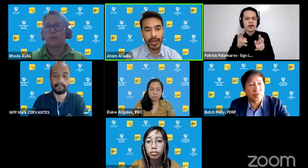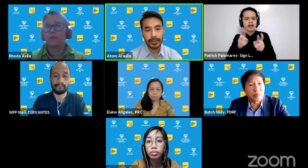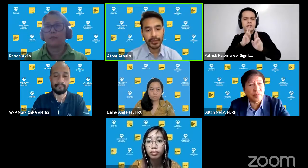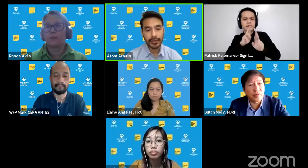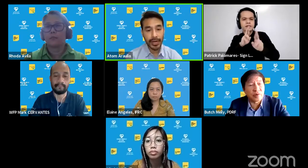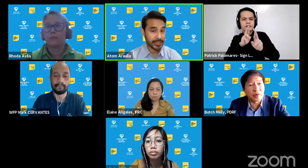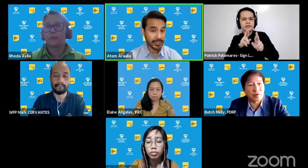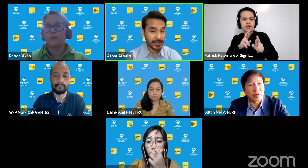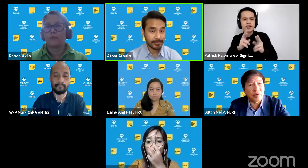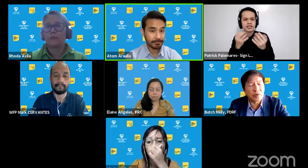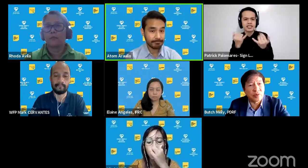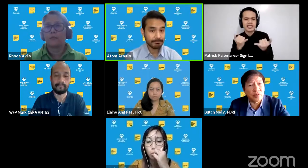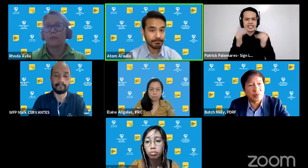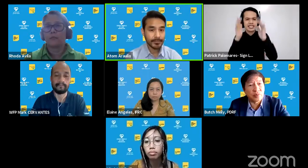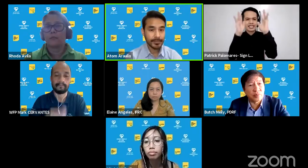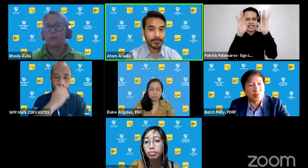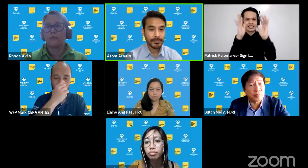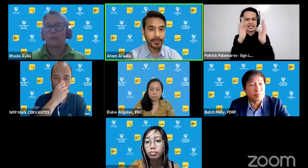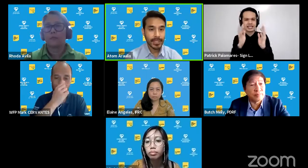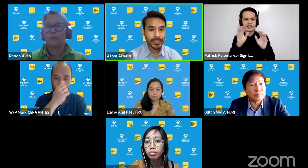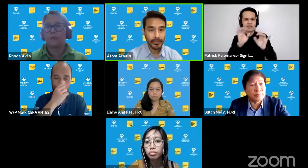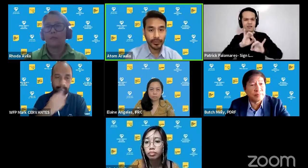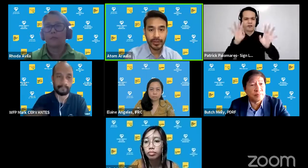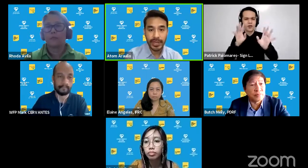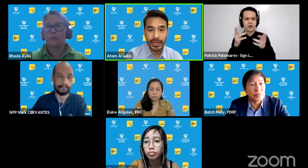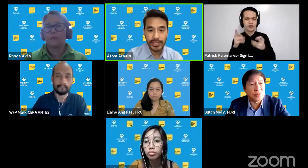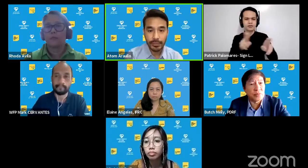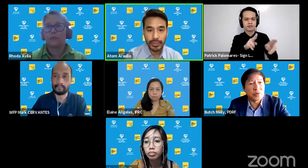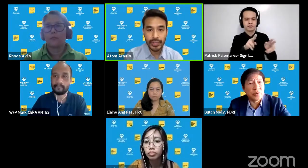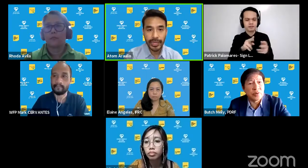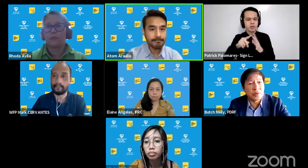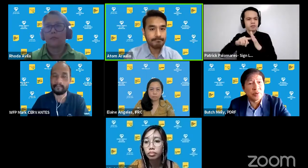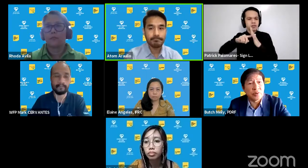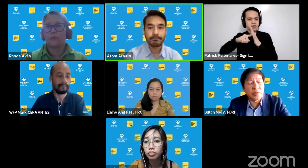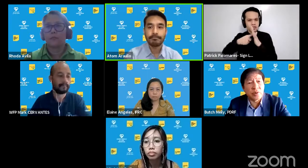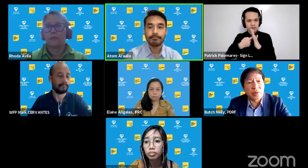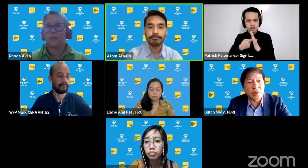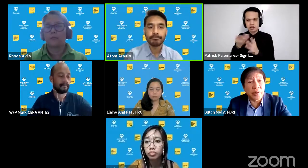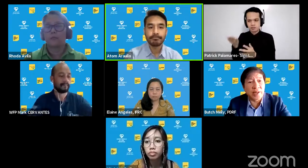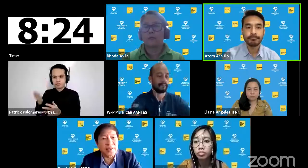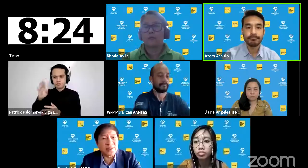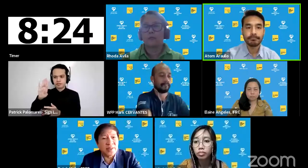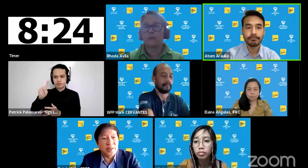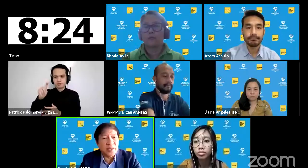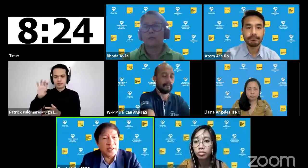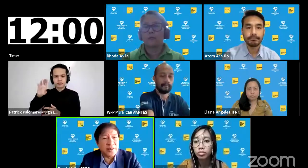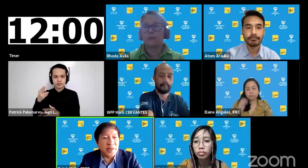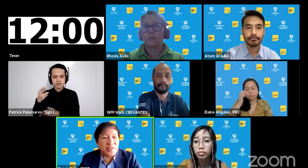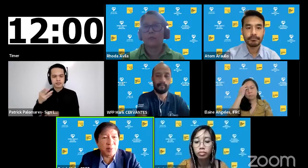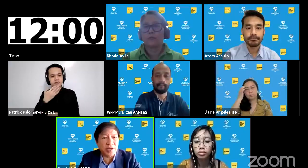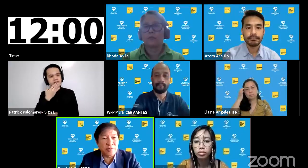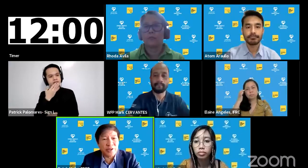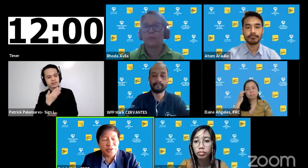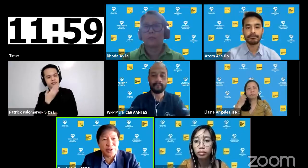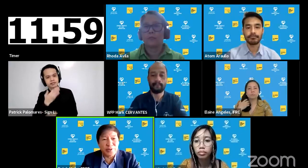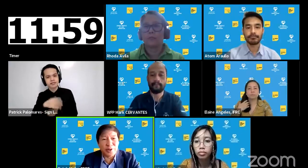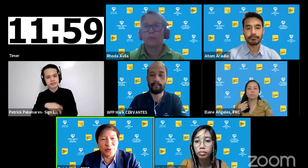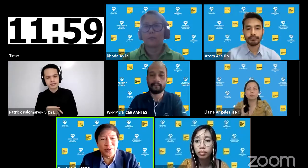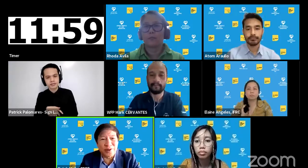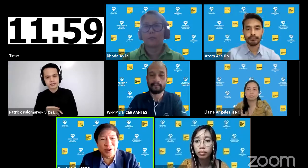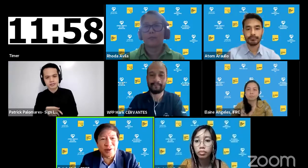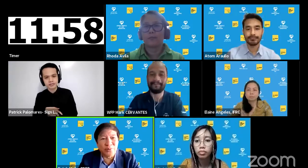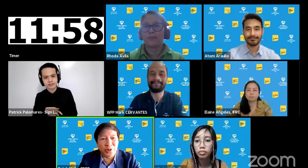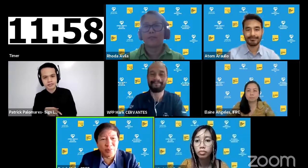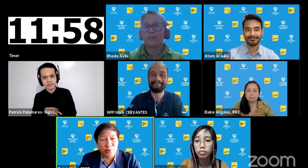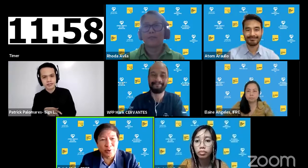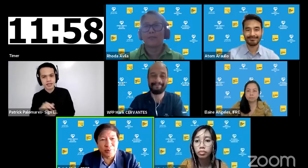to the climate crisis? Let's start with Sir Butch again. Thanks. And thanks, Mark, for the shout out